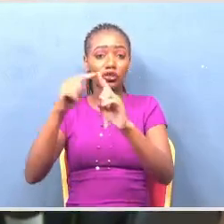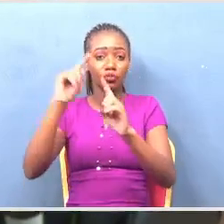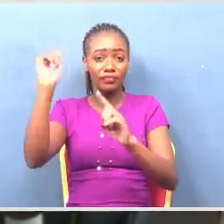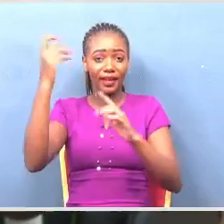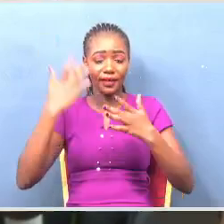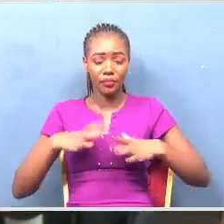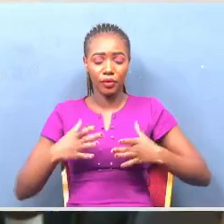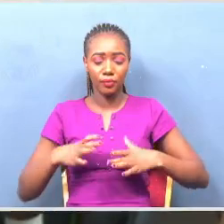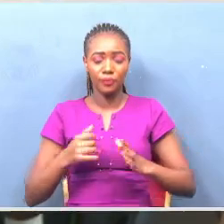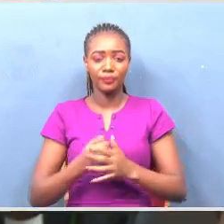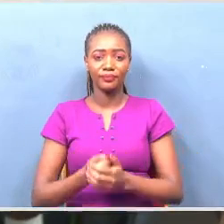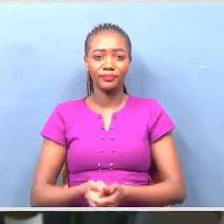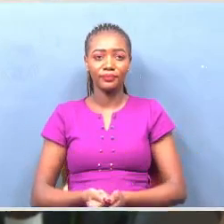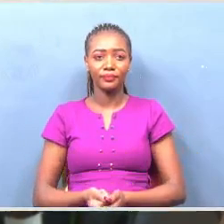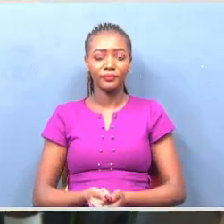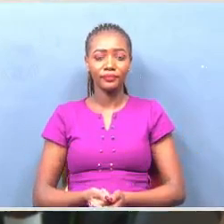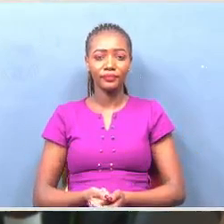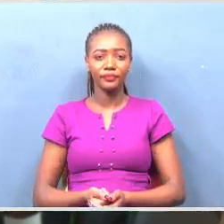Kenya.